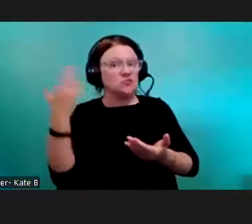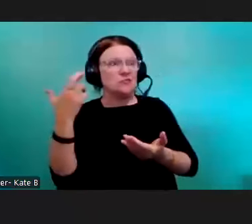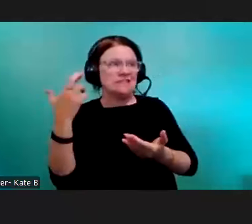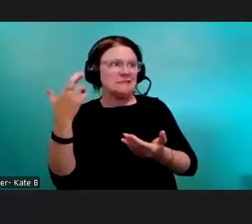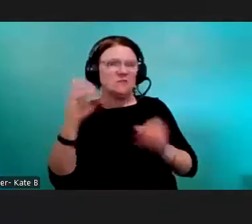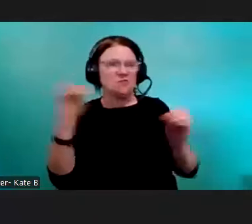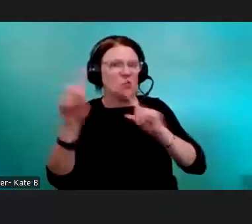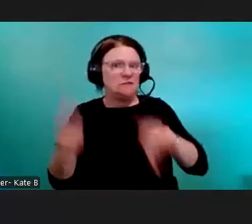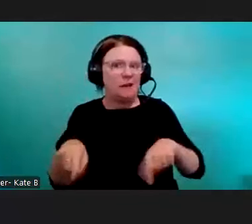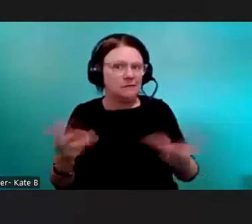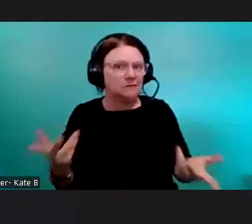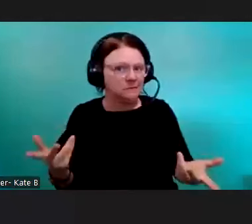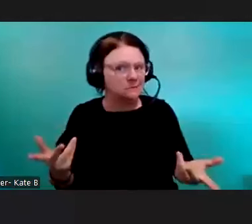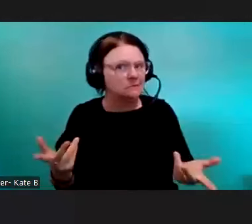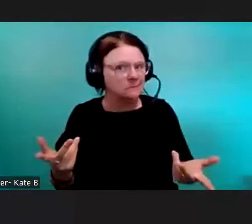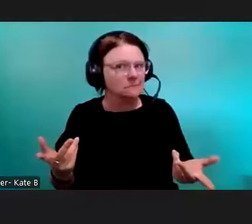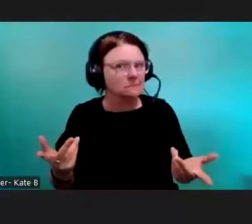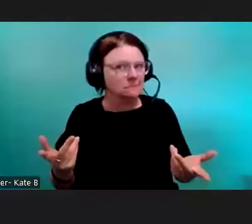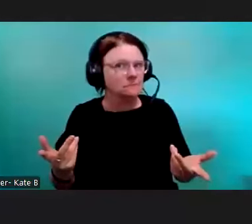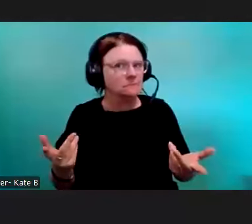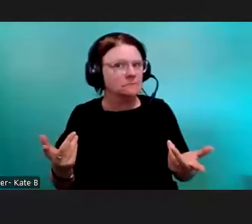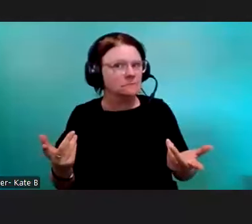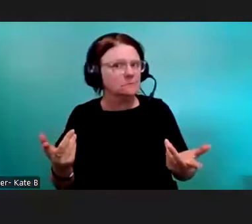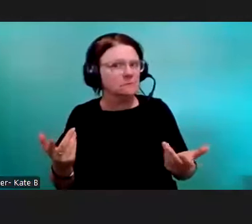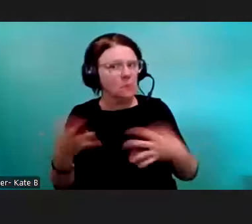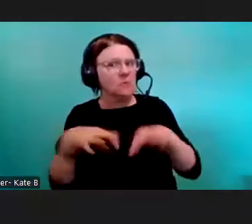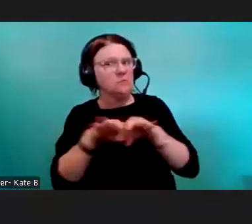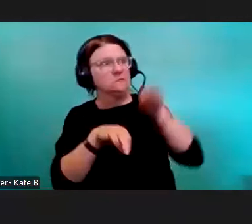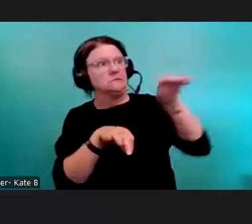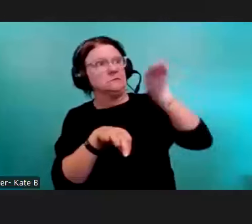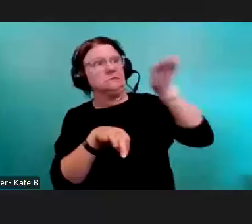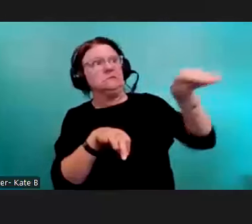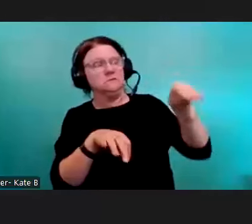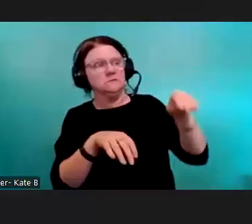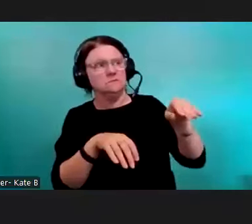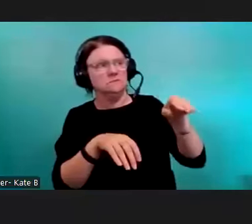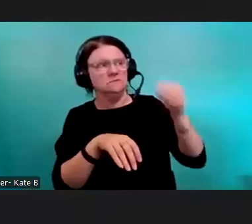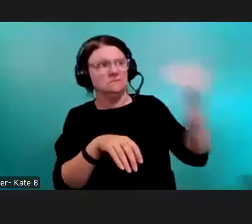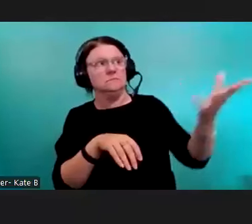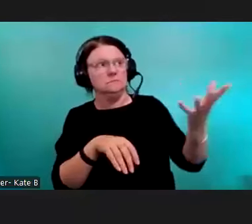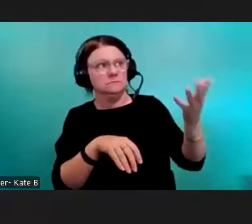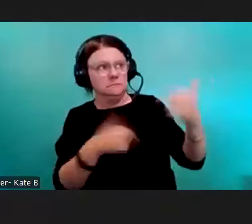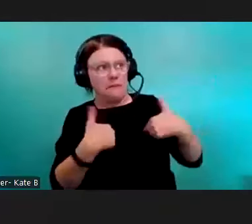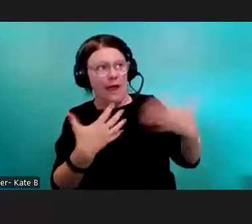But I think she needs to let the campaign itself know